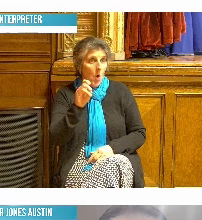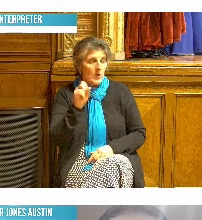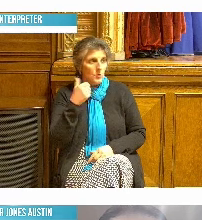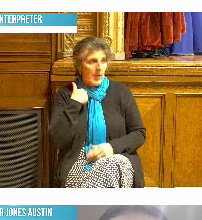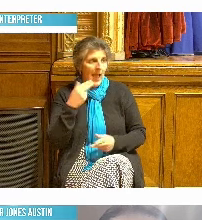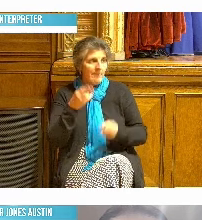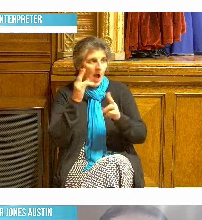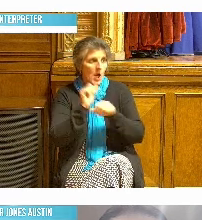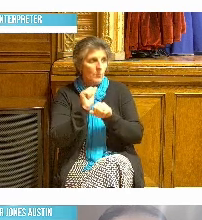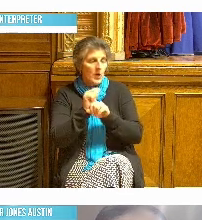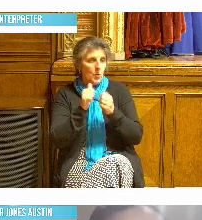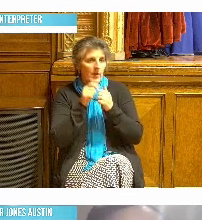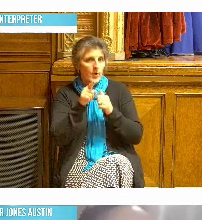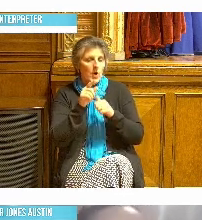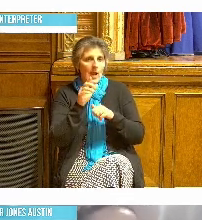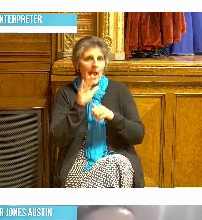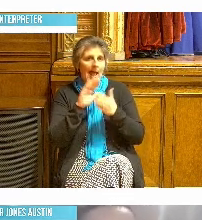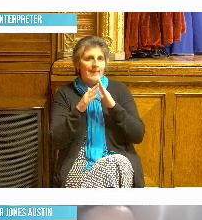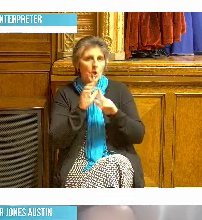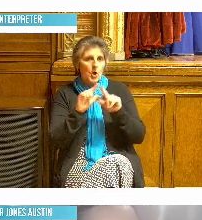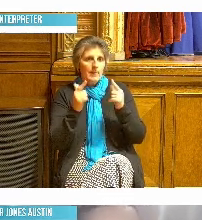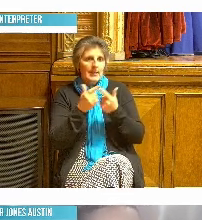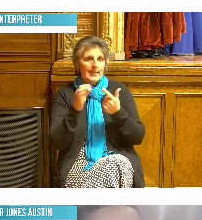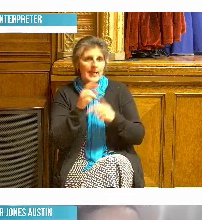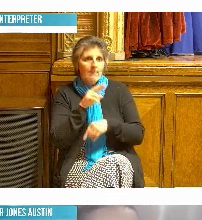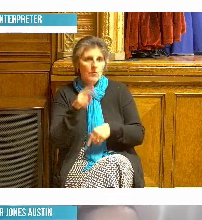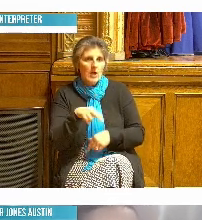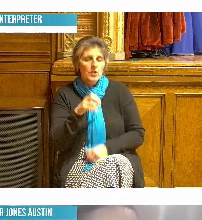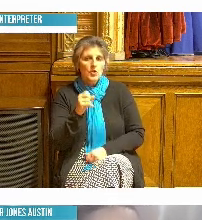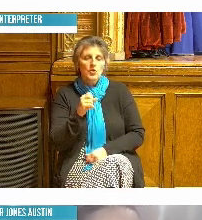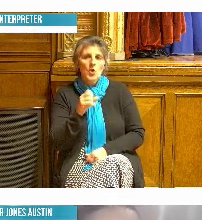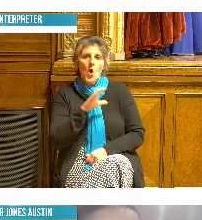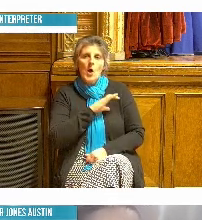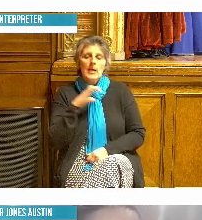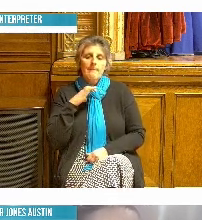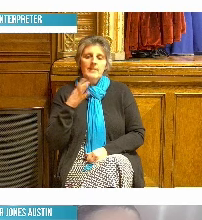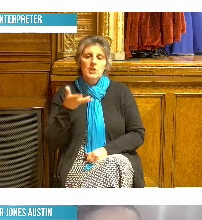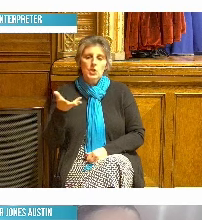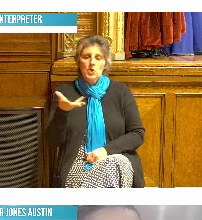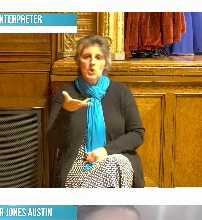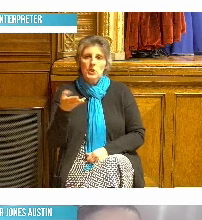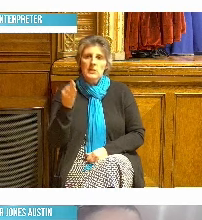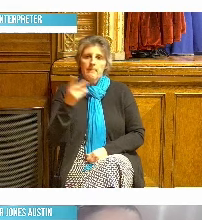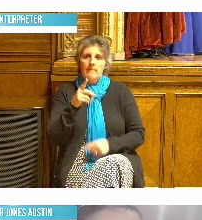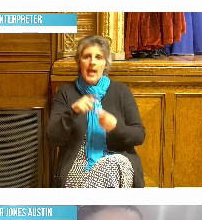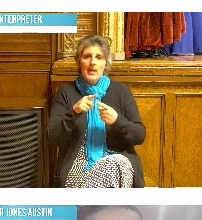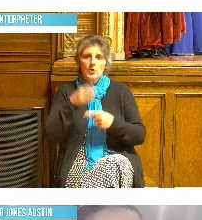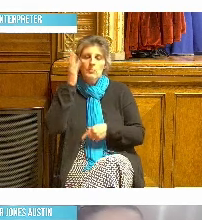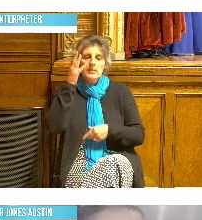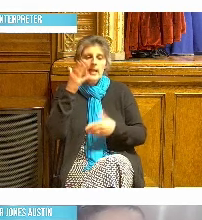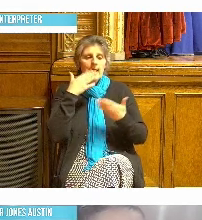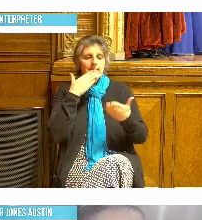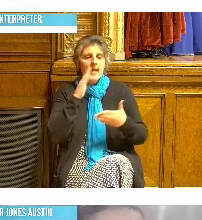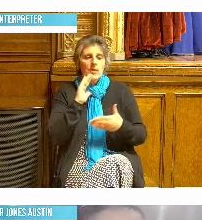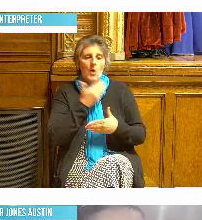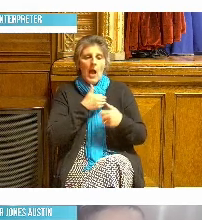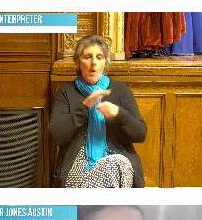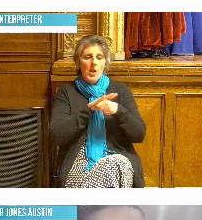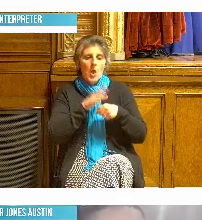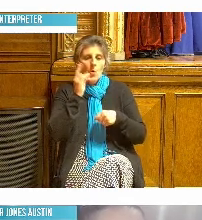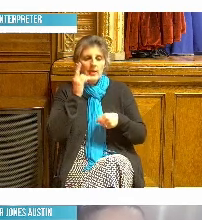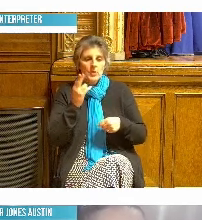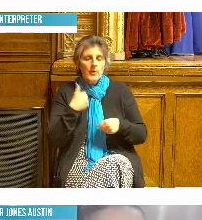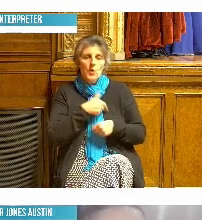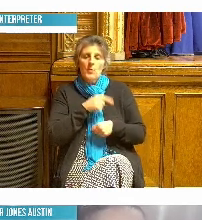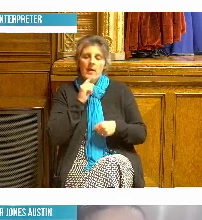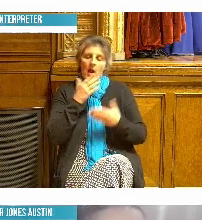honor of working with her at the Urban League of Rochester. So, commissioners, just want to get back to the presentation. Thank you, Our Local History. We